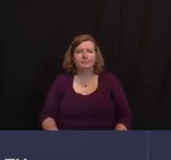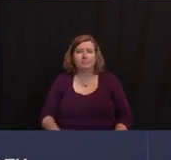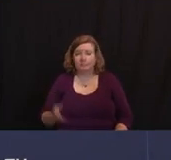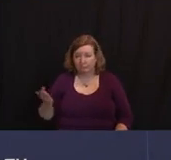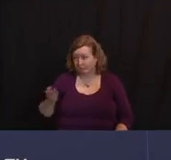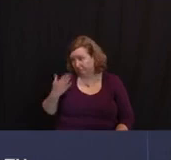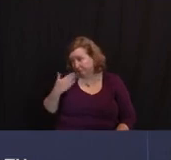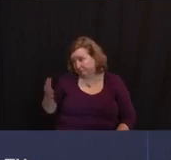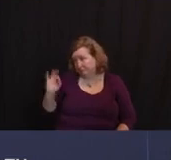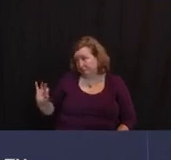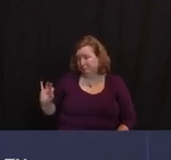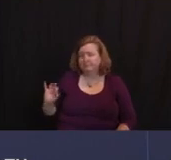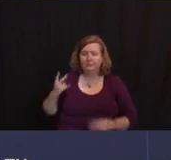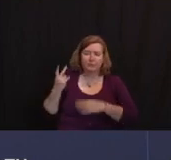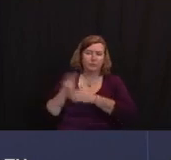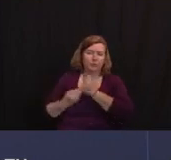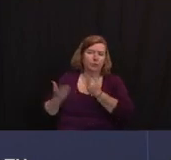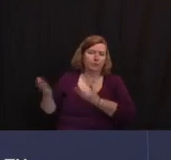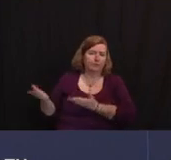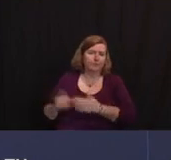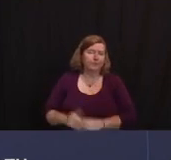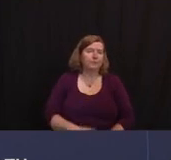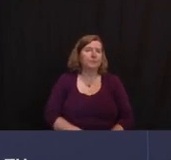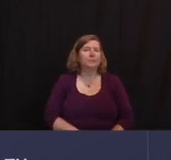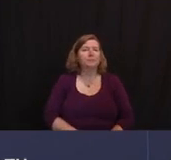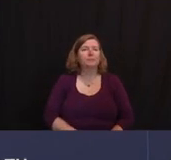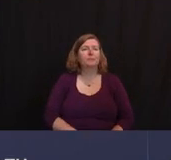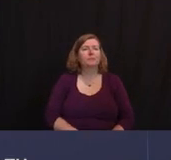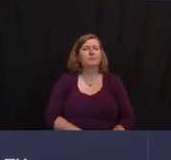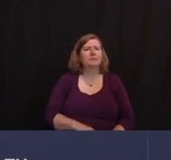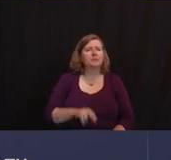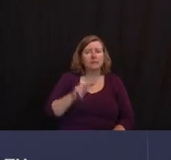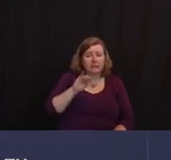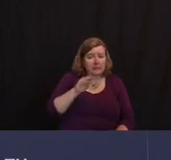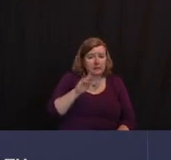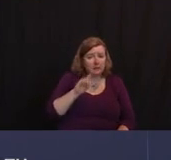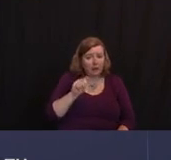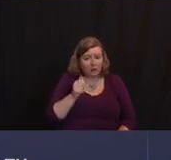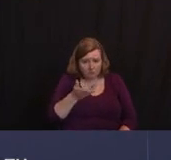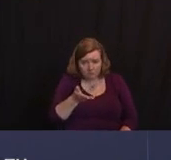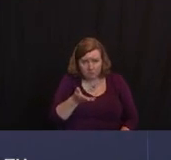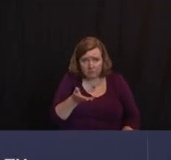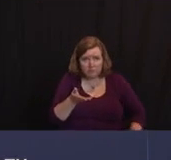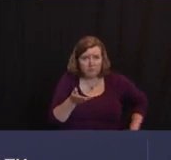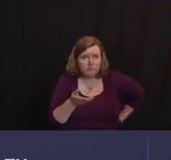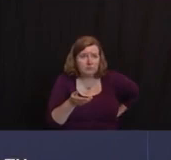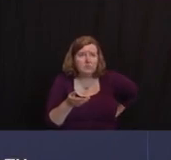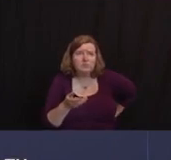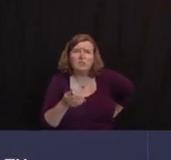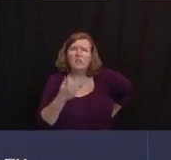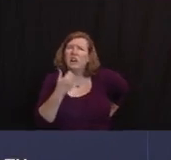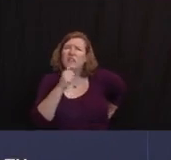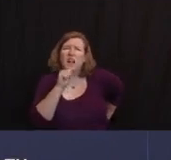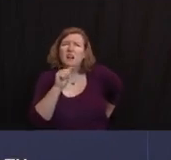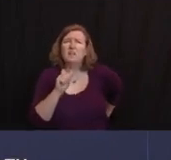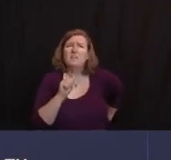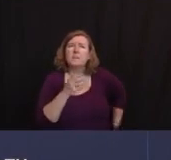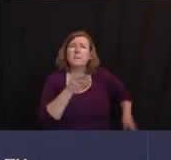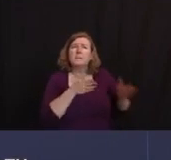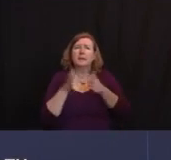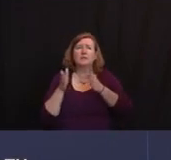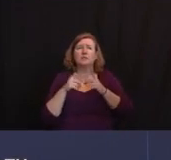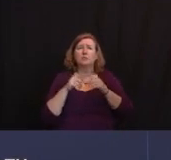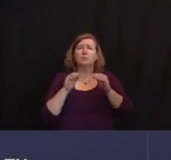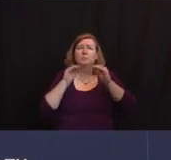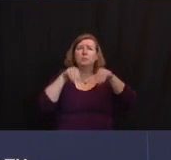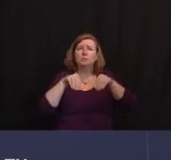Dave. Nikita, good afternoon. Good afternoon, Governor. I'm wondering if you have any plans to impose or loosen restrictions